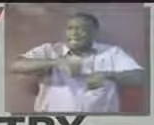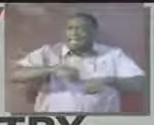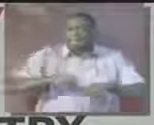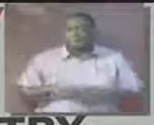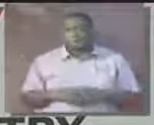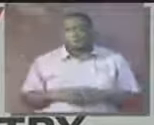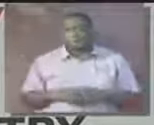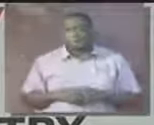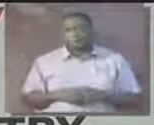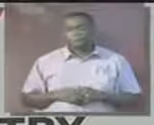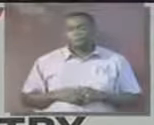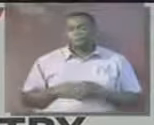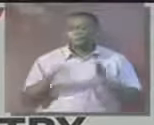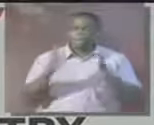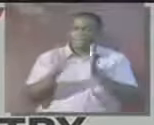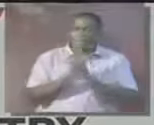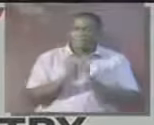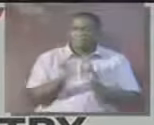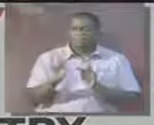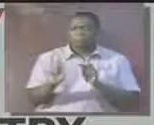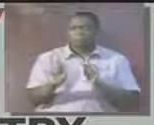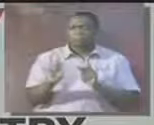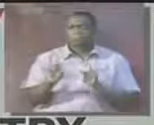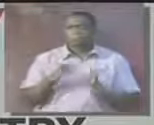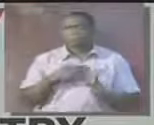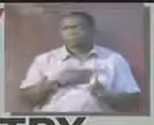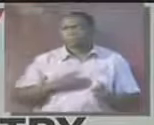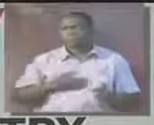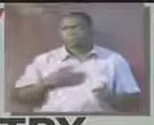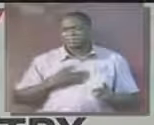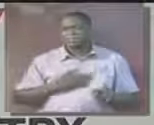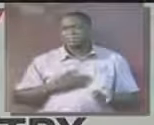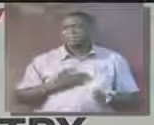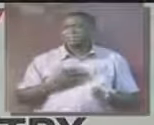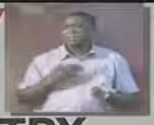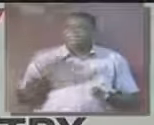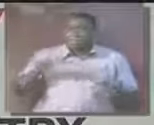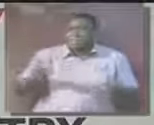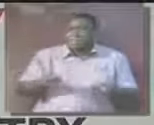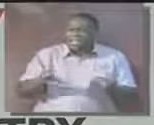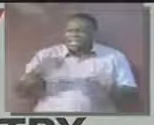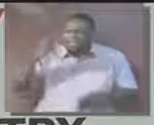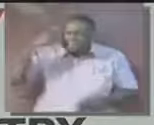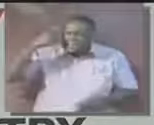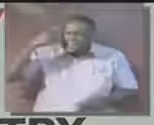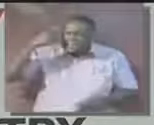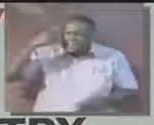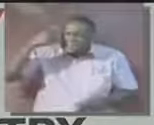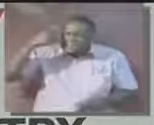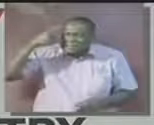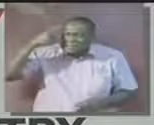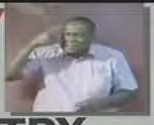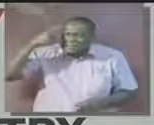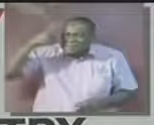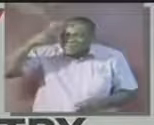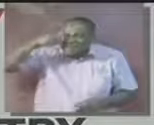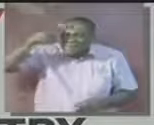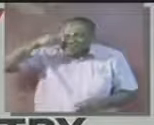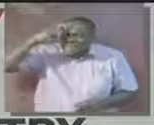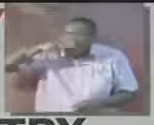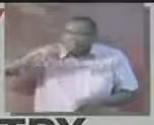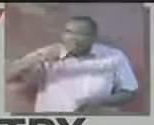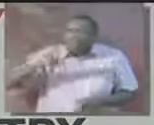asking people to use the term that Dr. Hines has used, shelter in